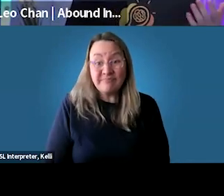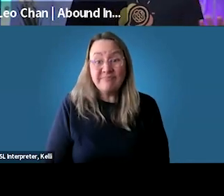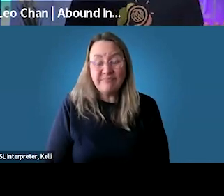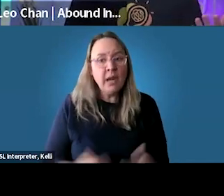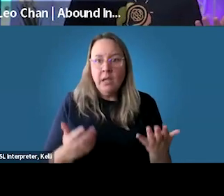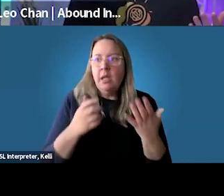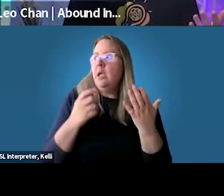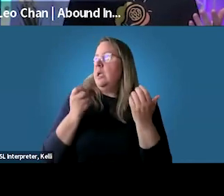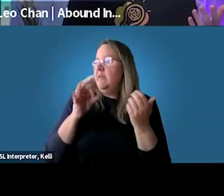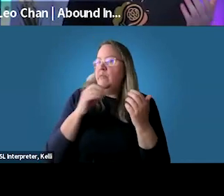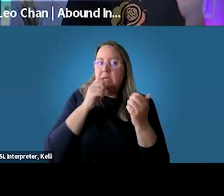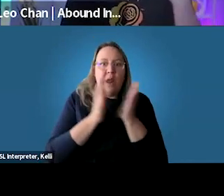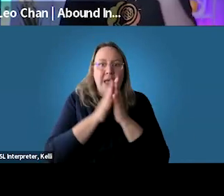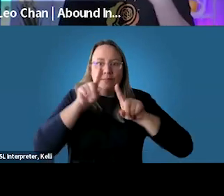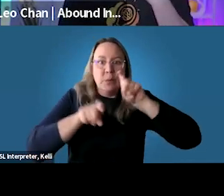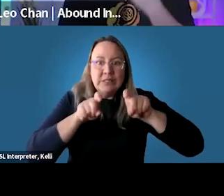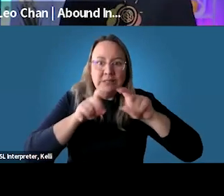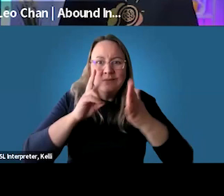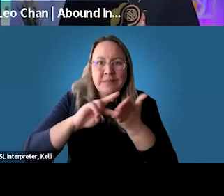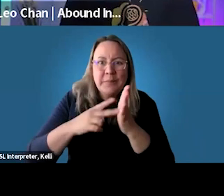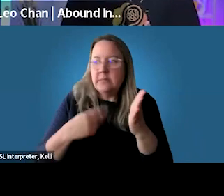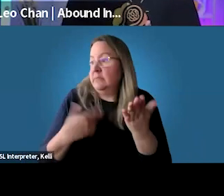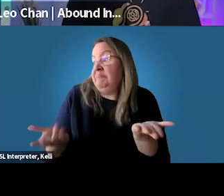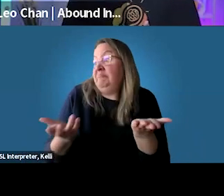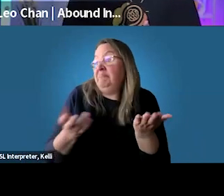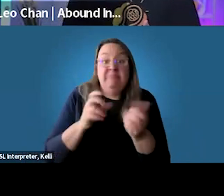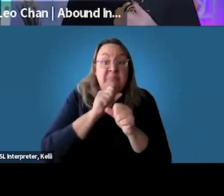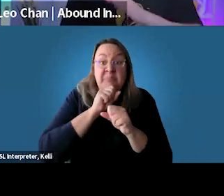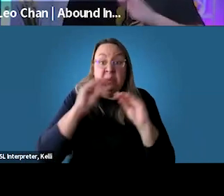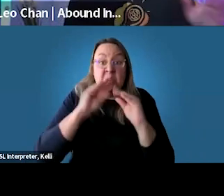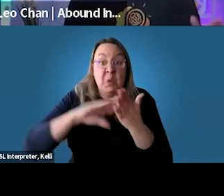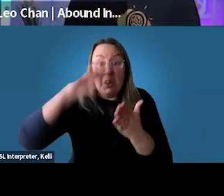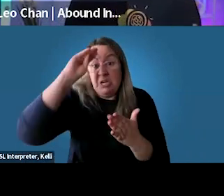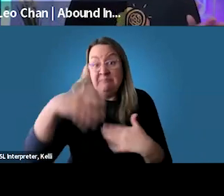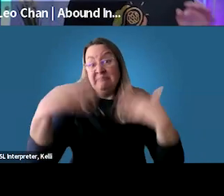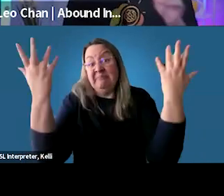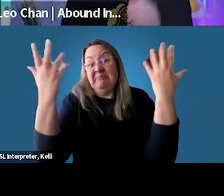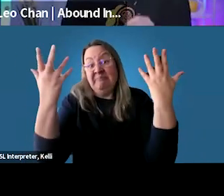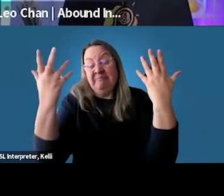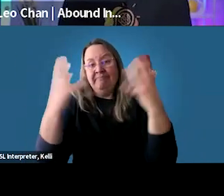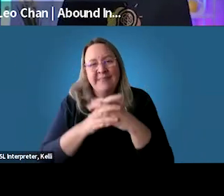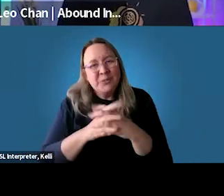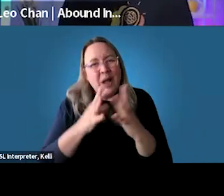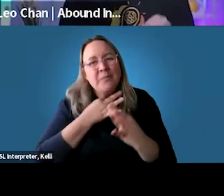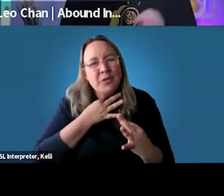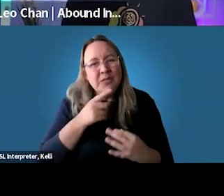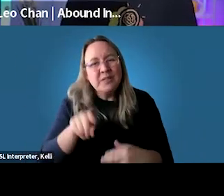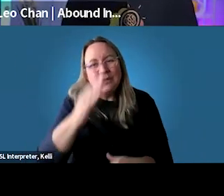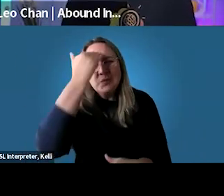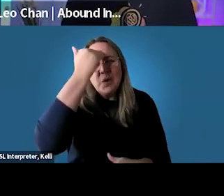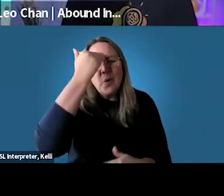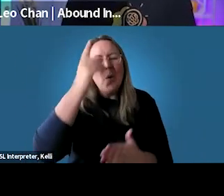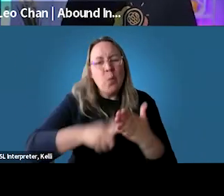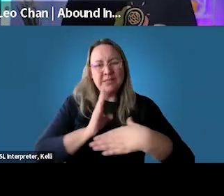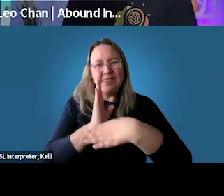When we don't ask questions, we don't learn. Okay, as simple as that. And I'm curious if you know, what is